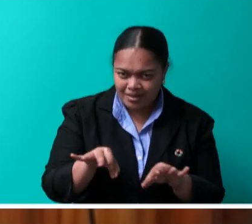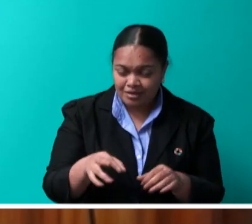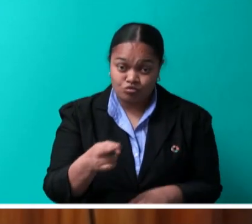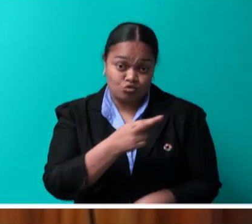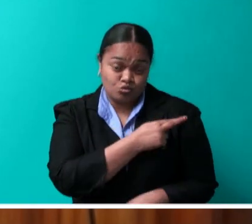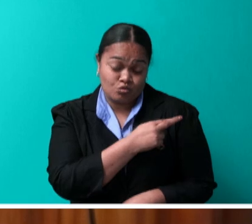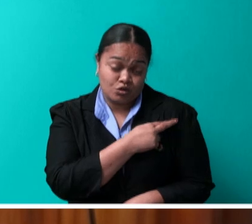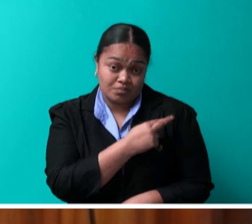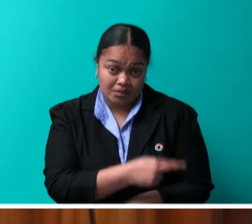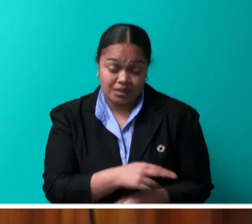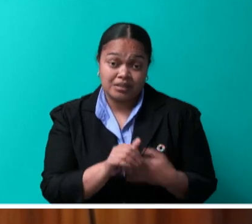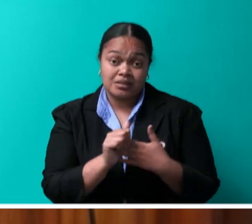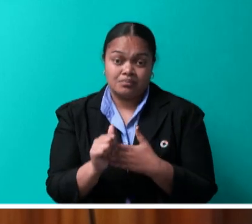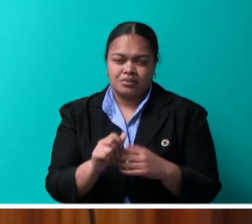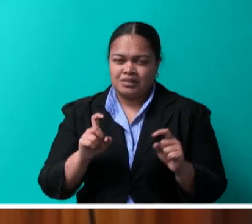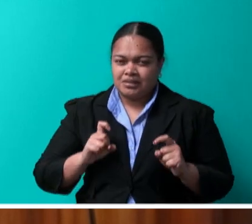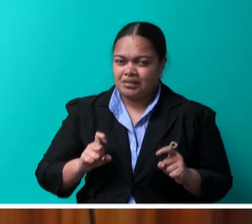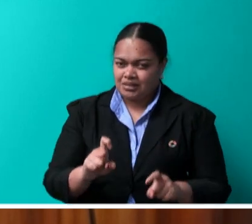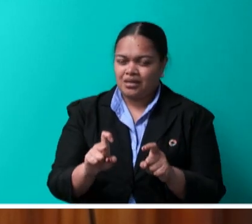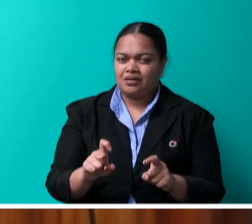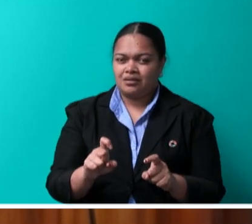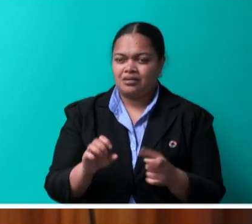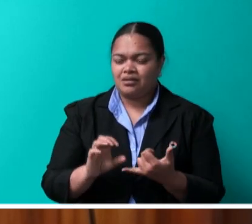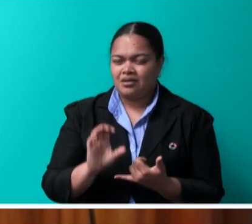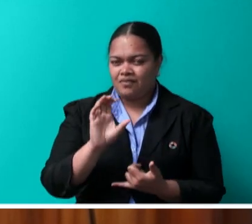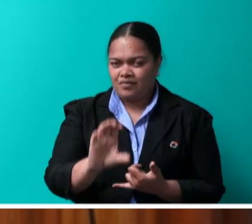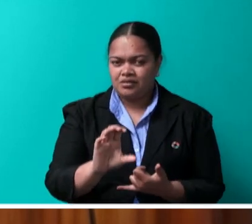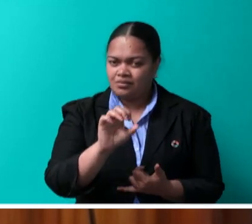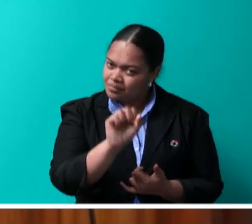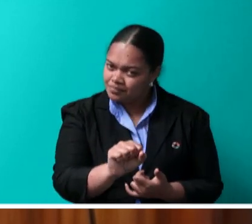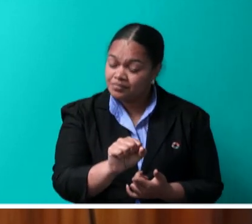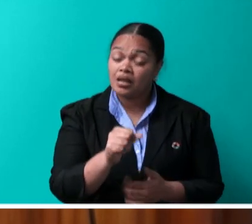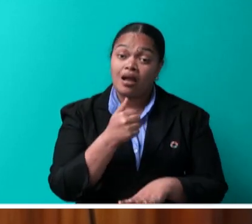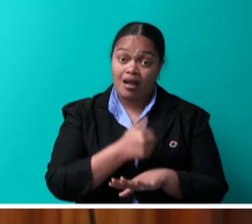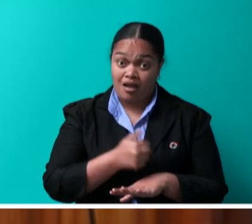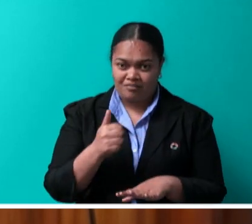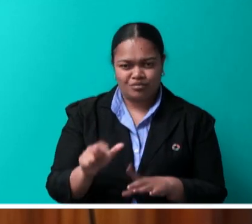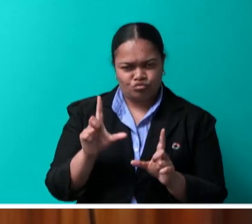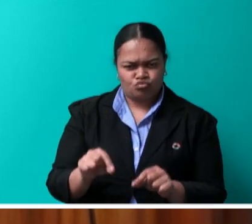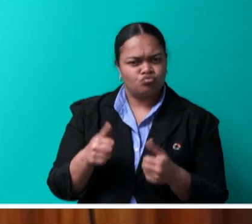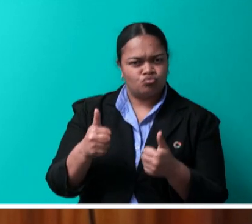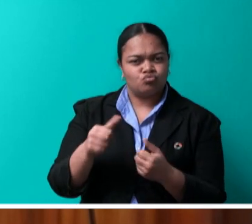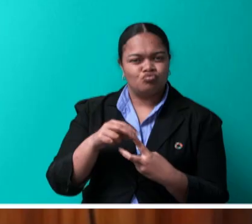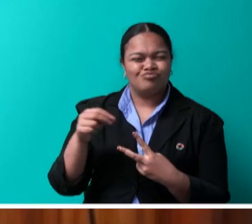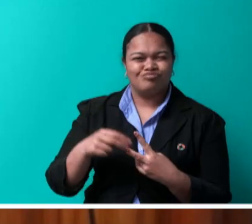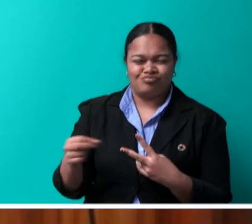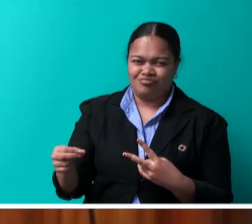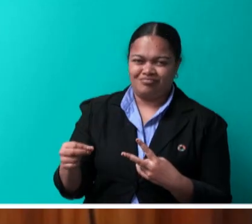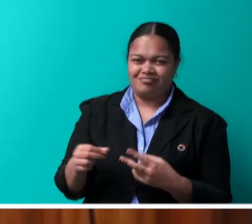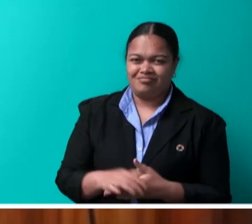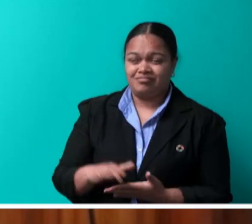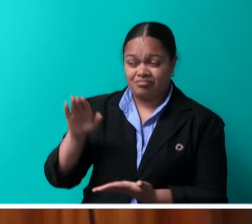responsible leadership, and sustained investment. Government has made a deliberate choice. Rather than reducing